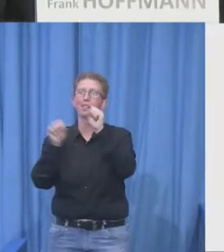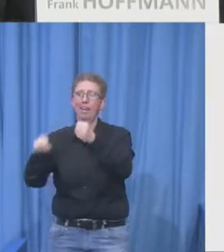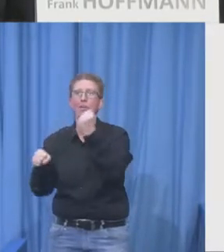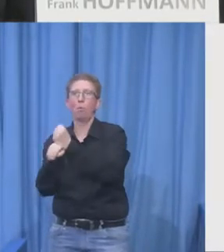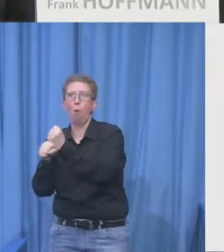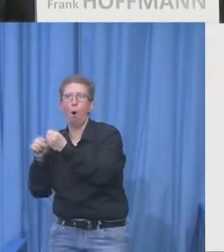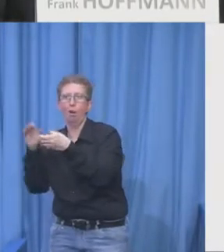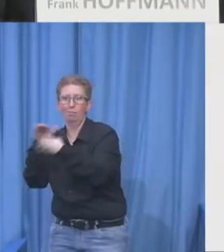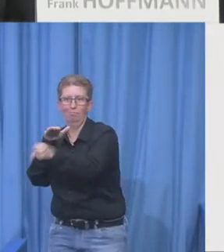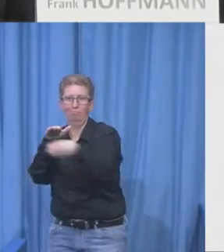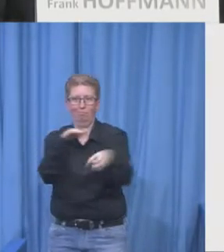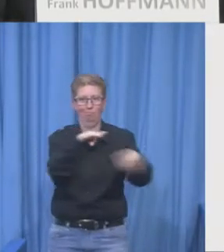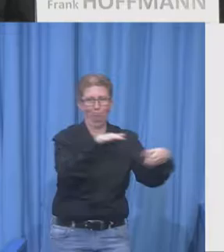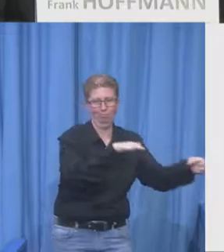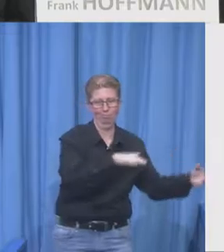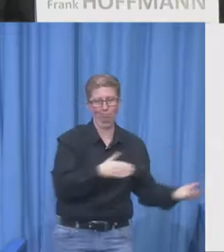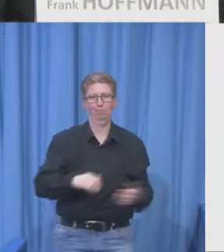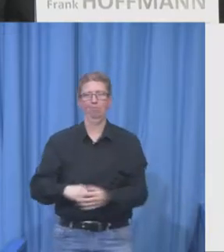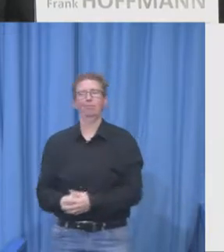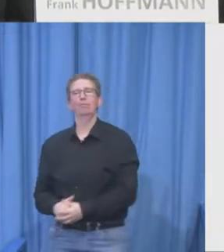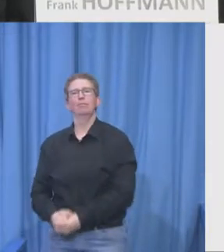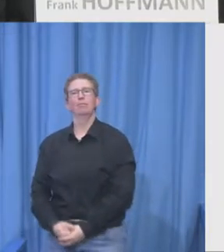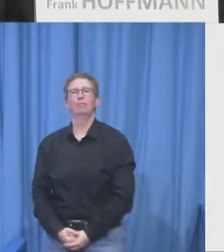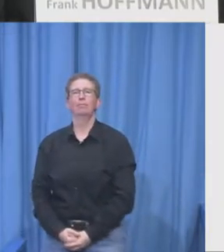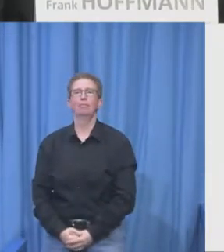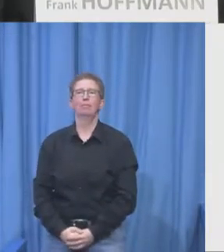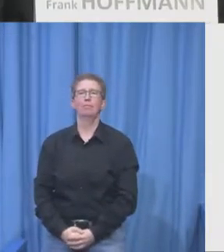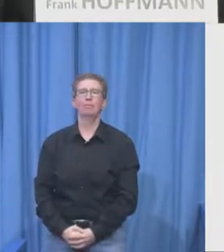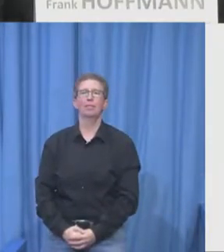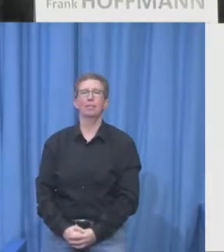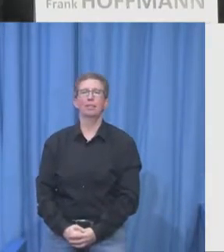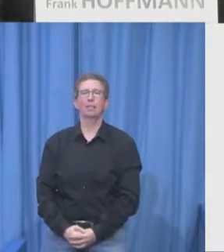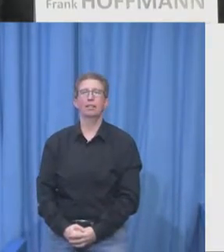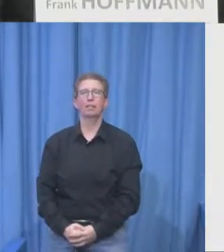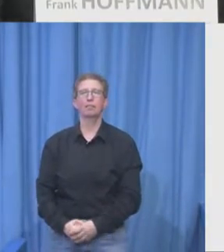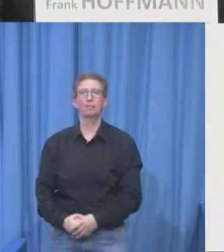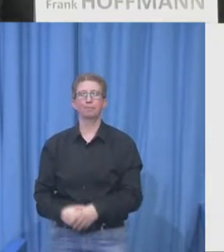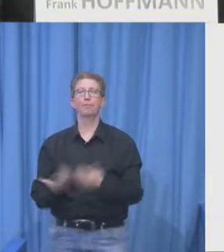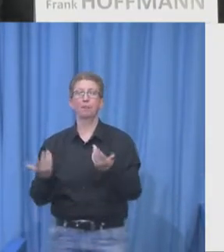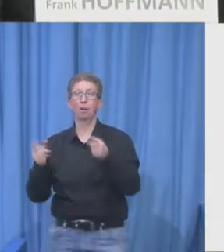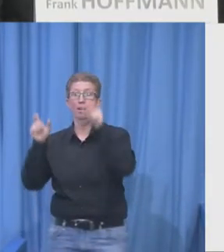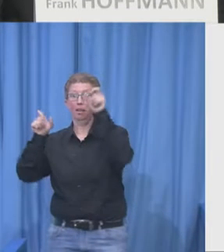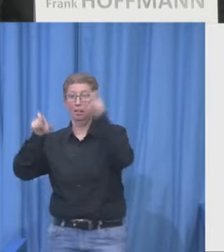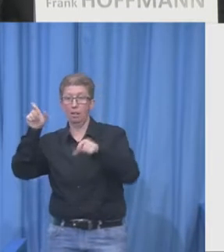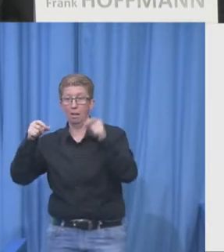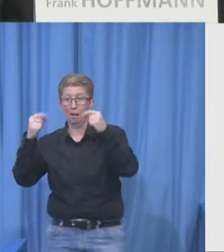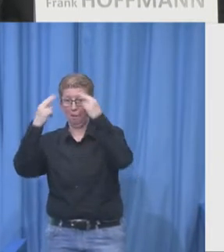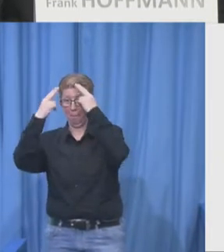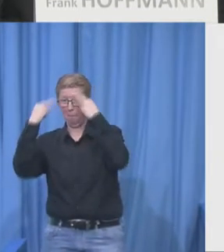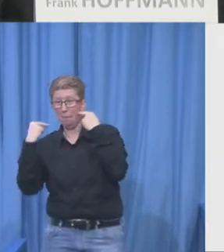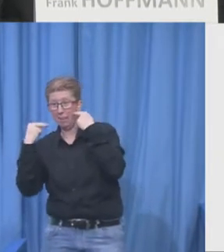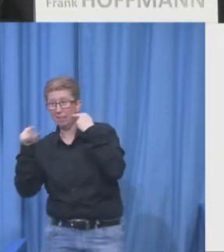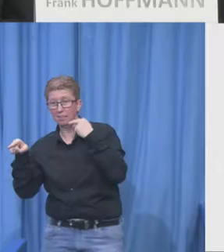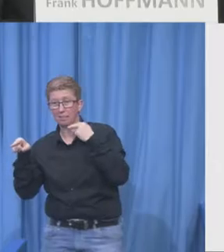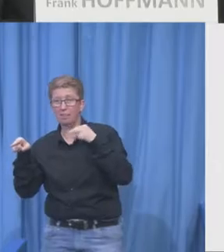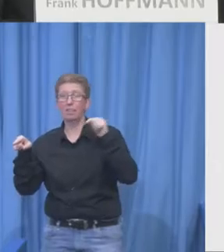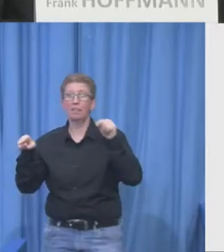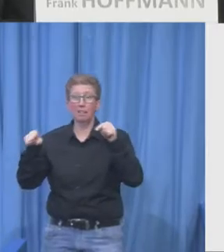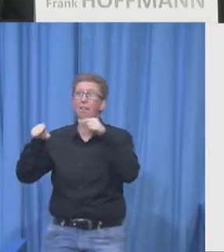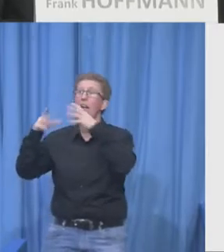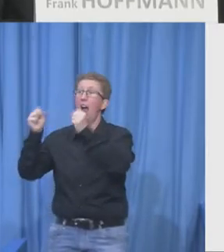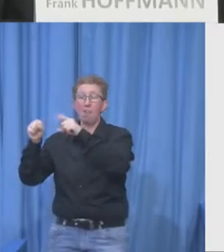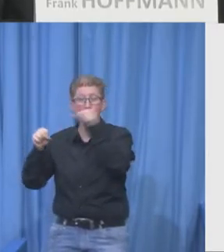Even if blindness and breast cancer are global phenomena, the setting in the given countries of this world is